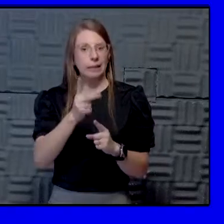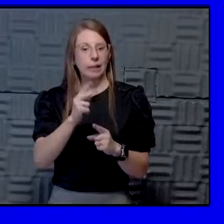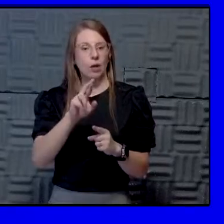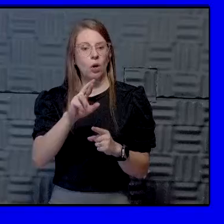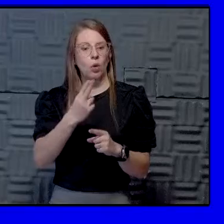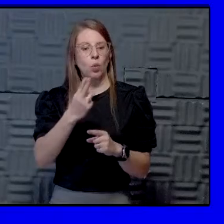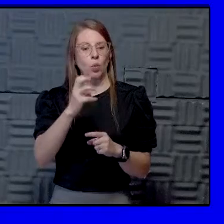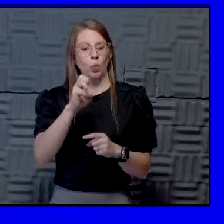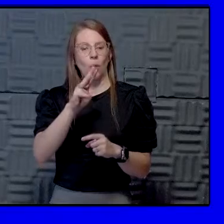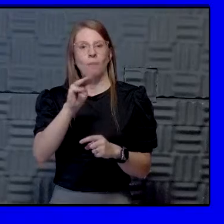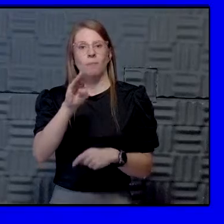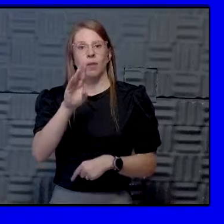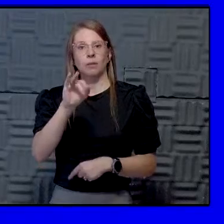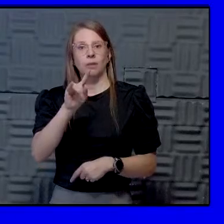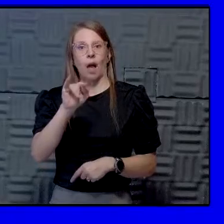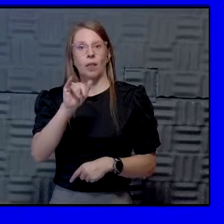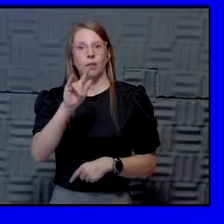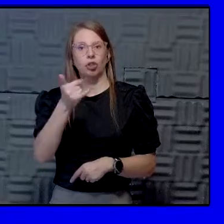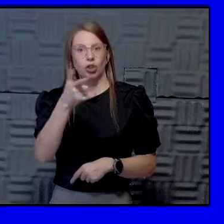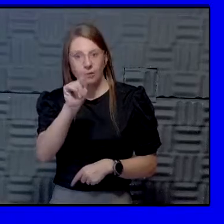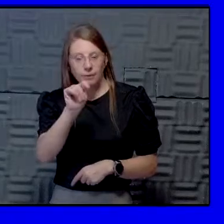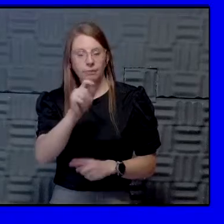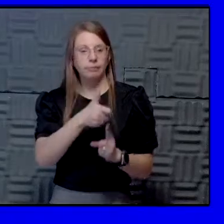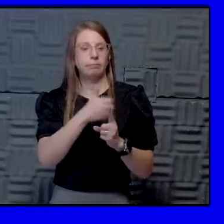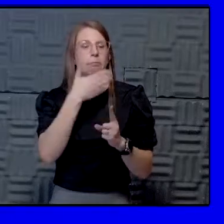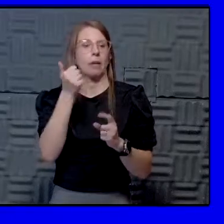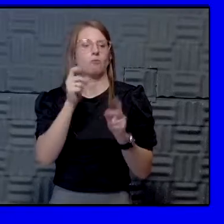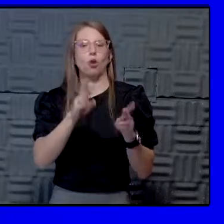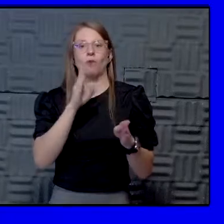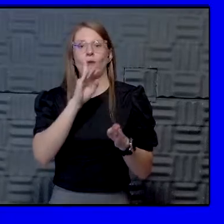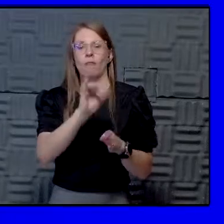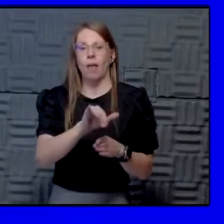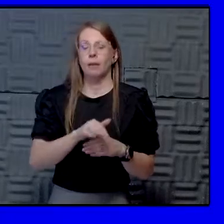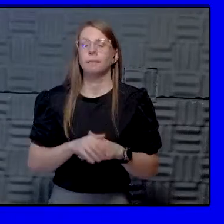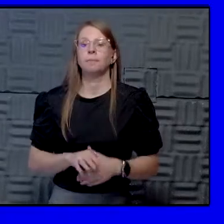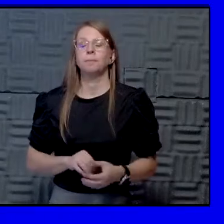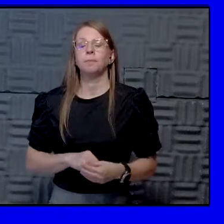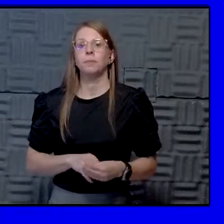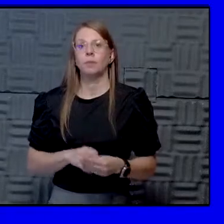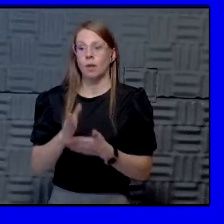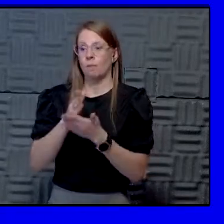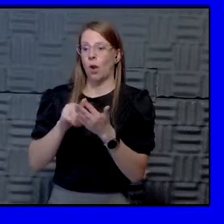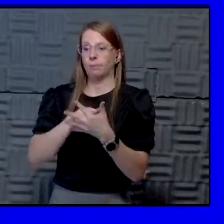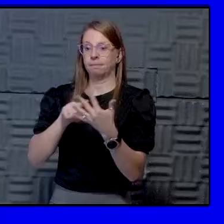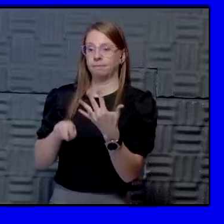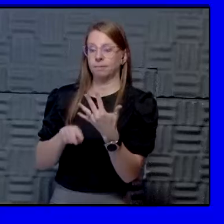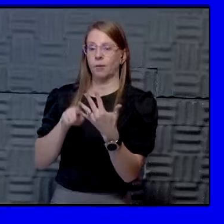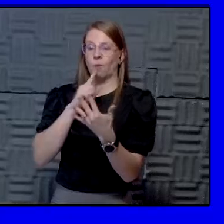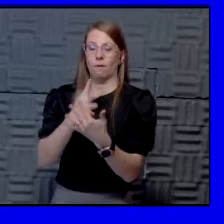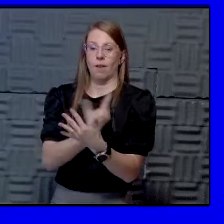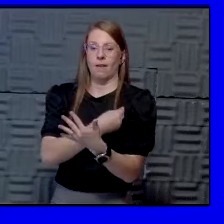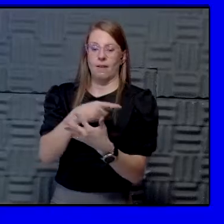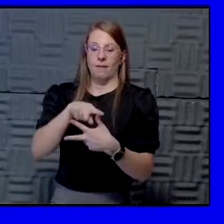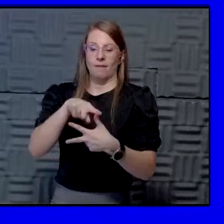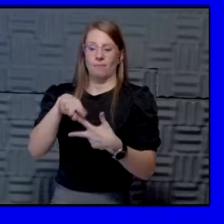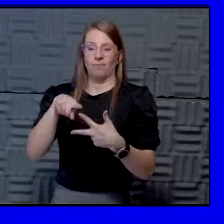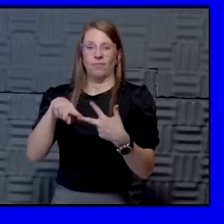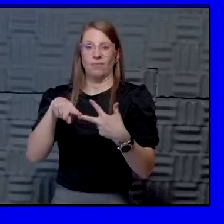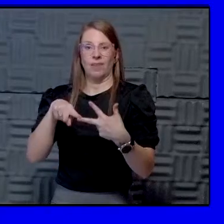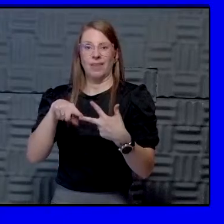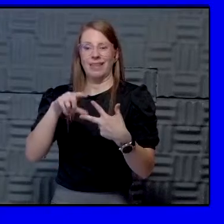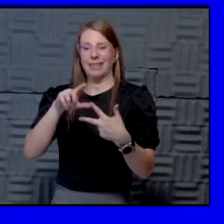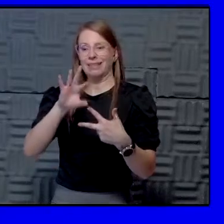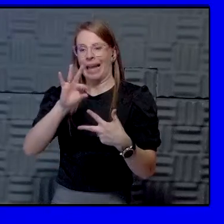They are going to be the best person for that. But again, the components of these vaccines, Pfizer and Moderna, there's only like 9 or